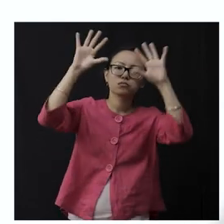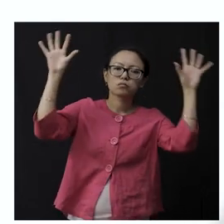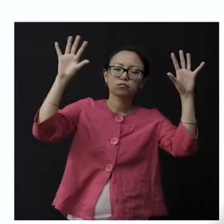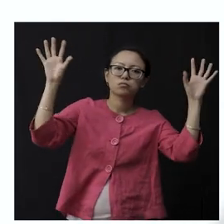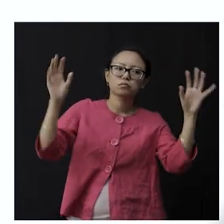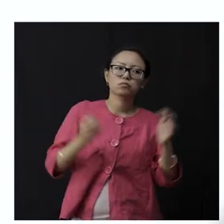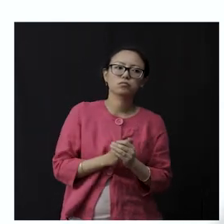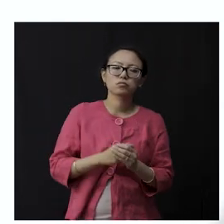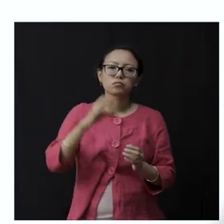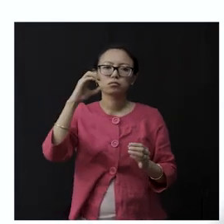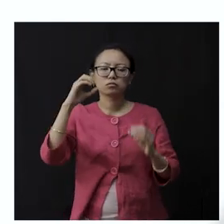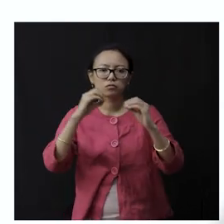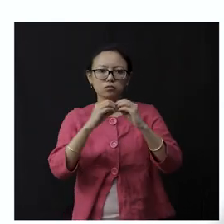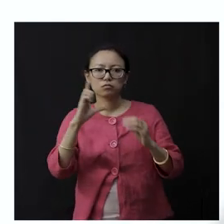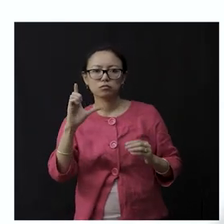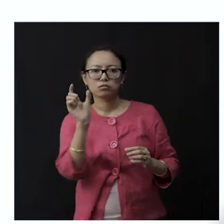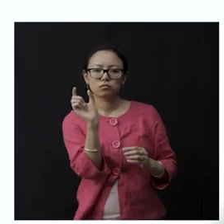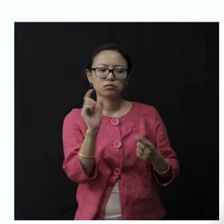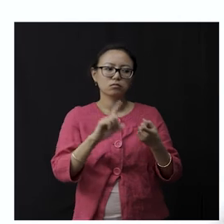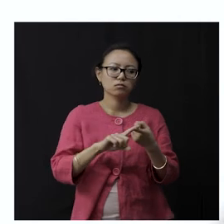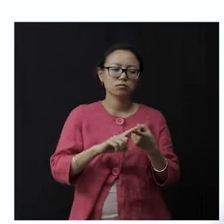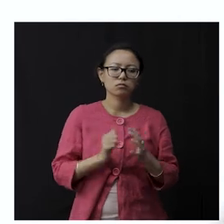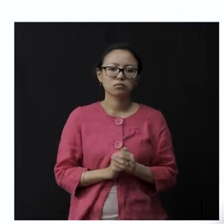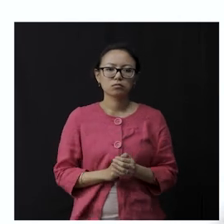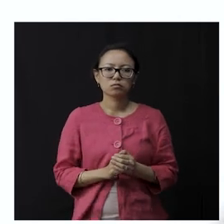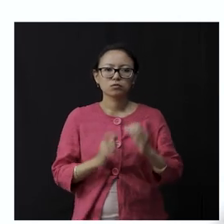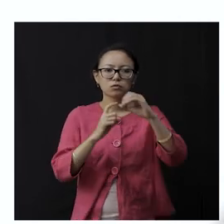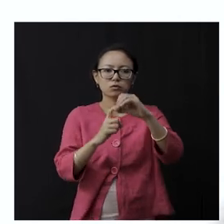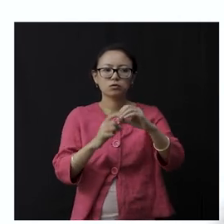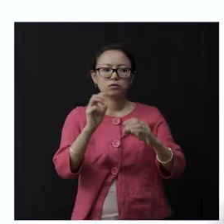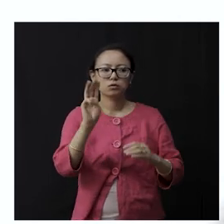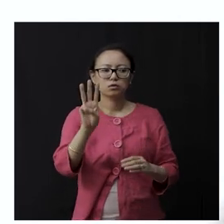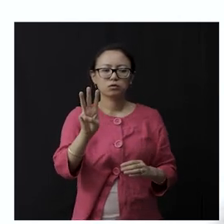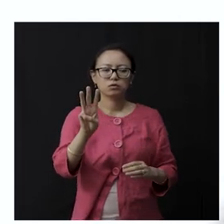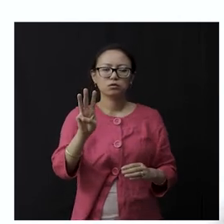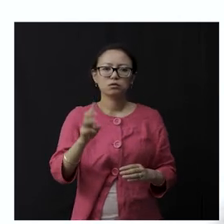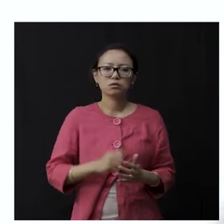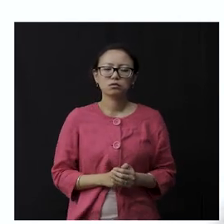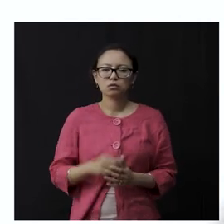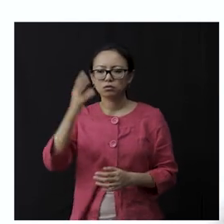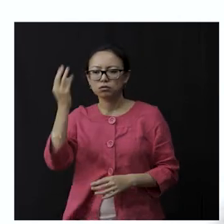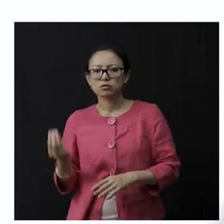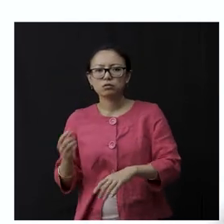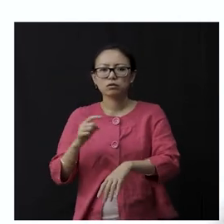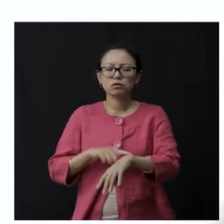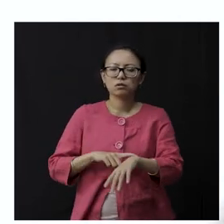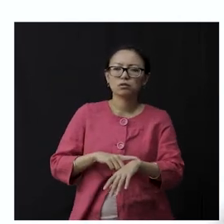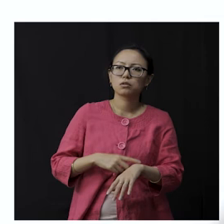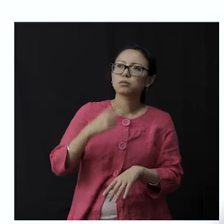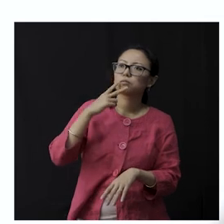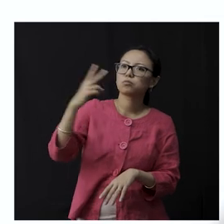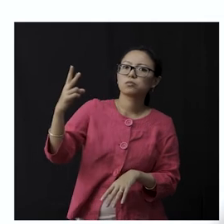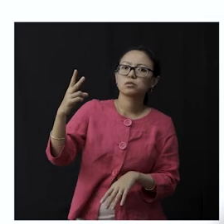three, we see the dash and dash in the sky at night. That means at night, what do we